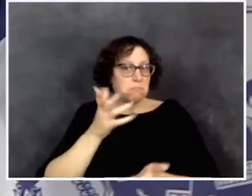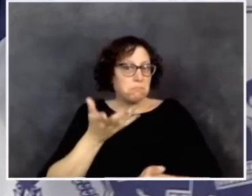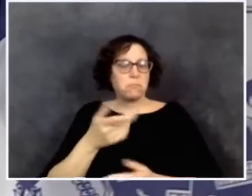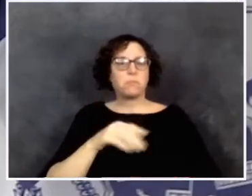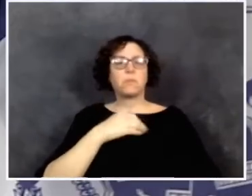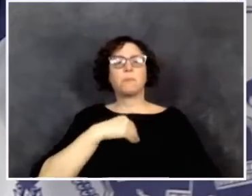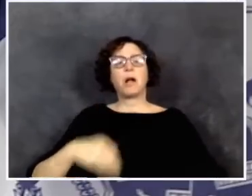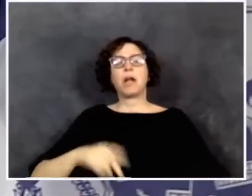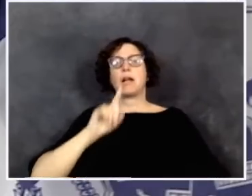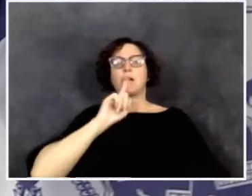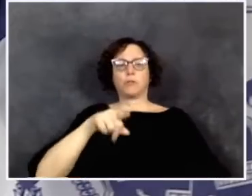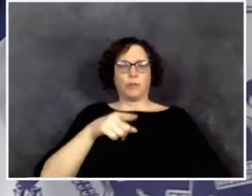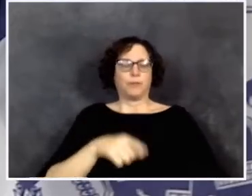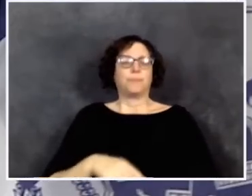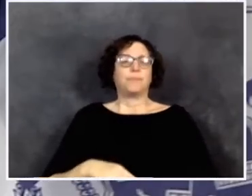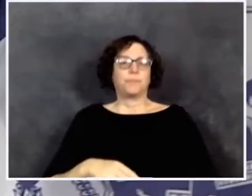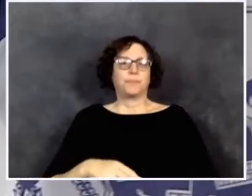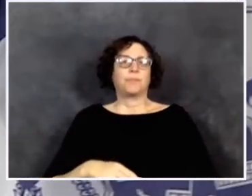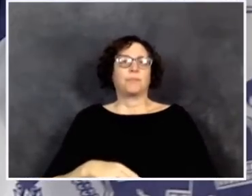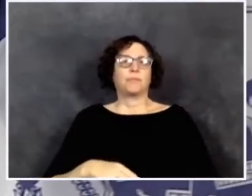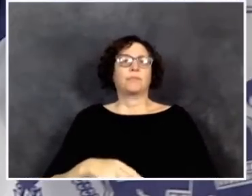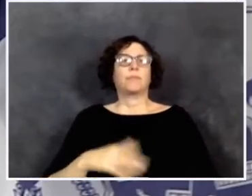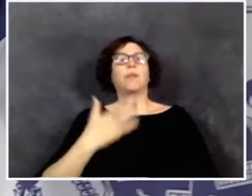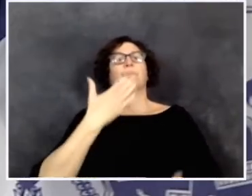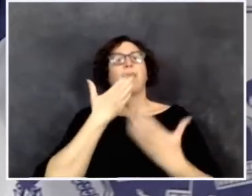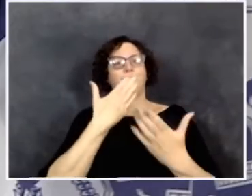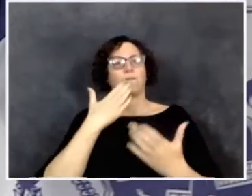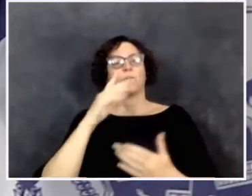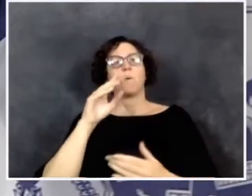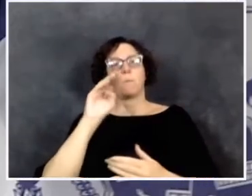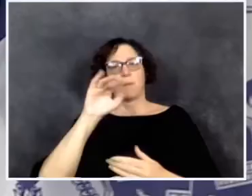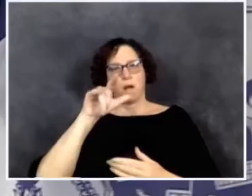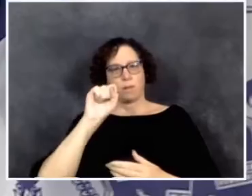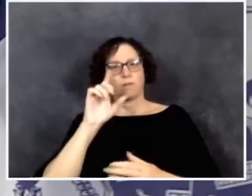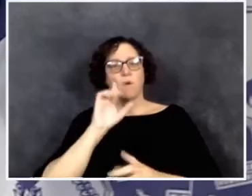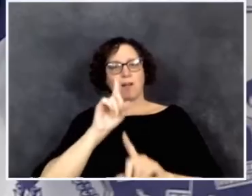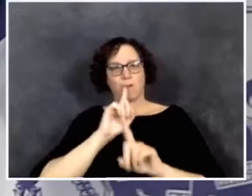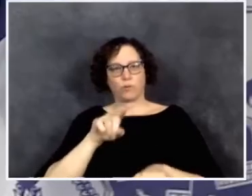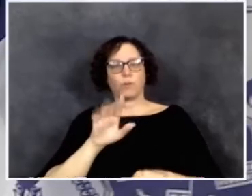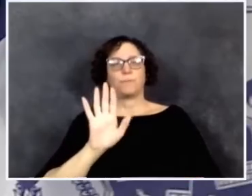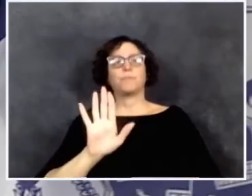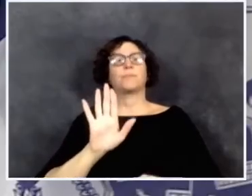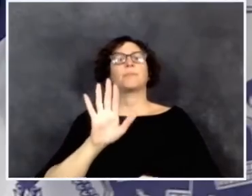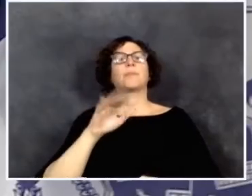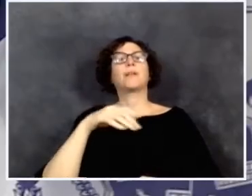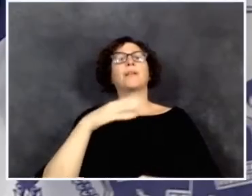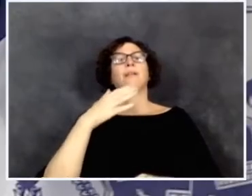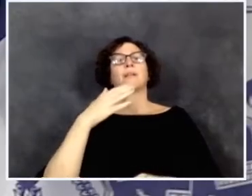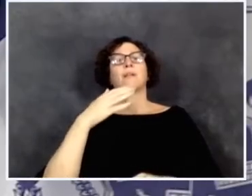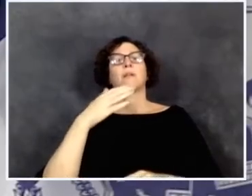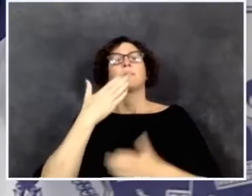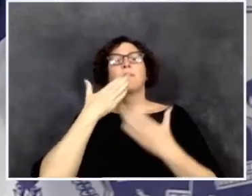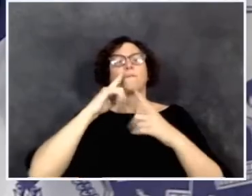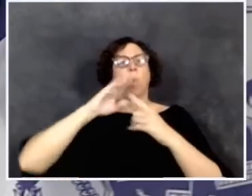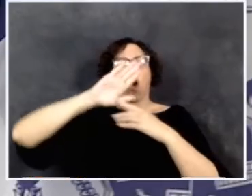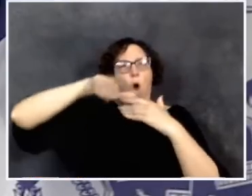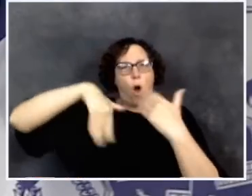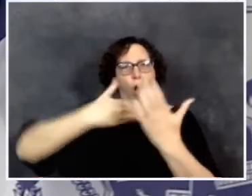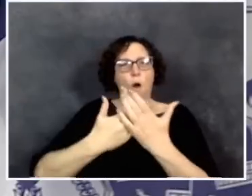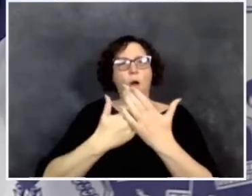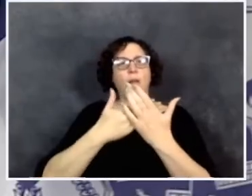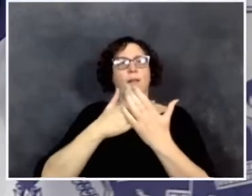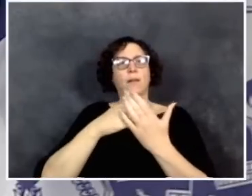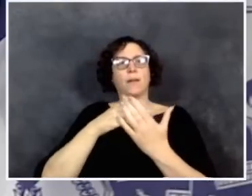in the media. I know Politico did some good work on this, and WINS did some good work on this, and I appreciate your work as well.